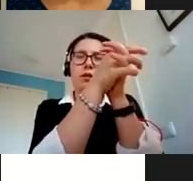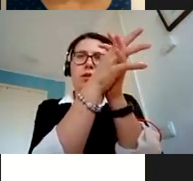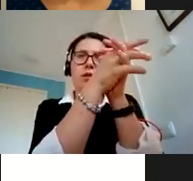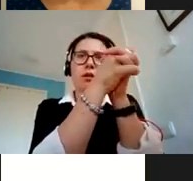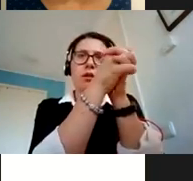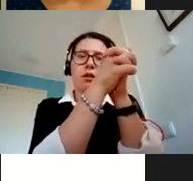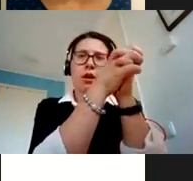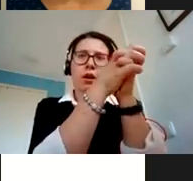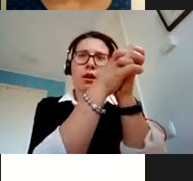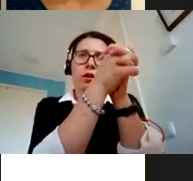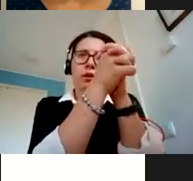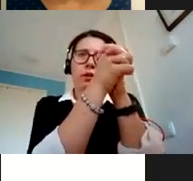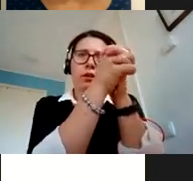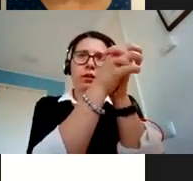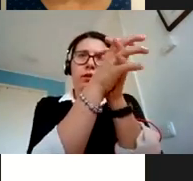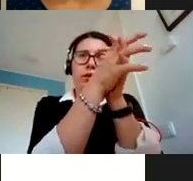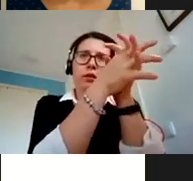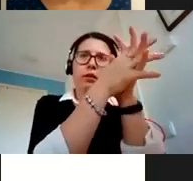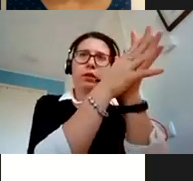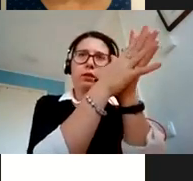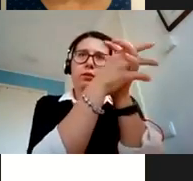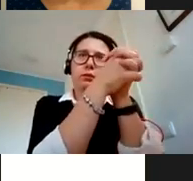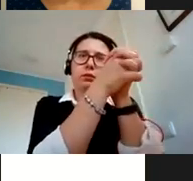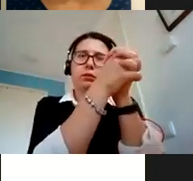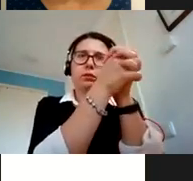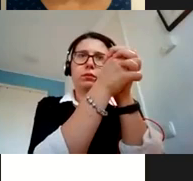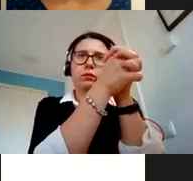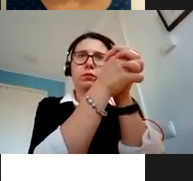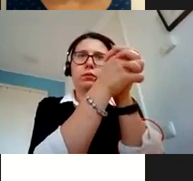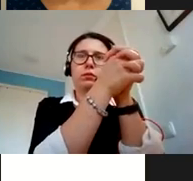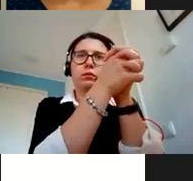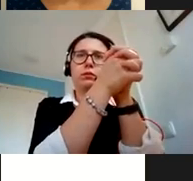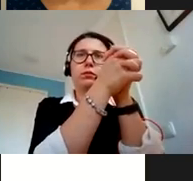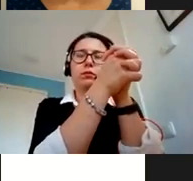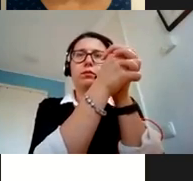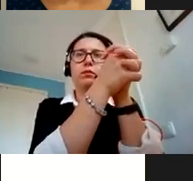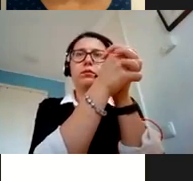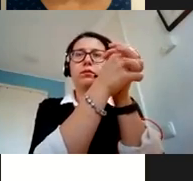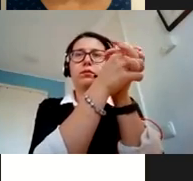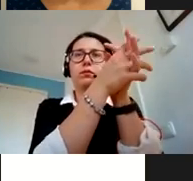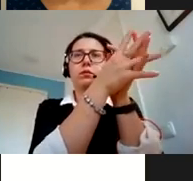delays, and we hope that at the end we will have a positive result.